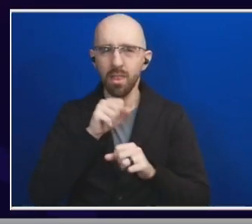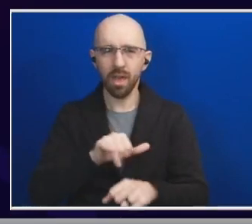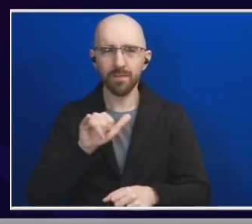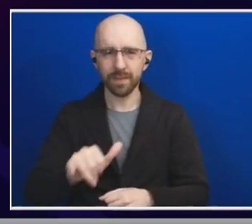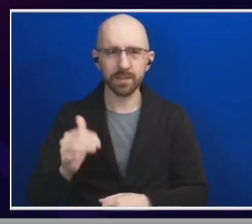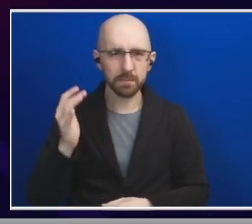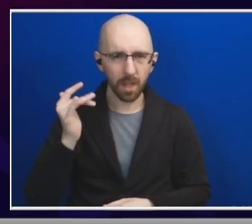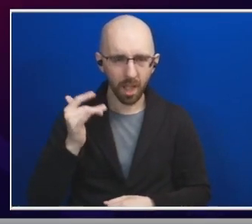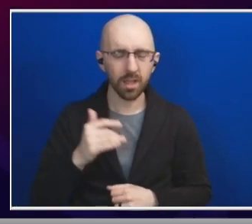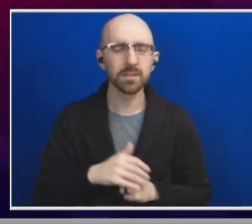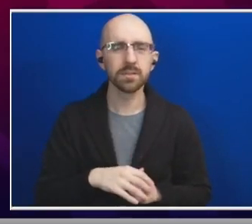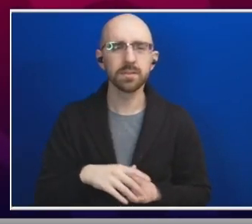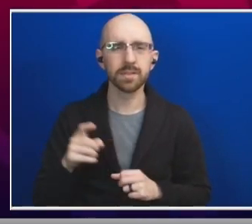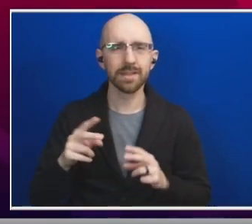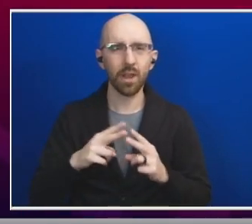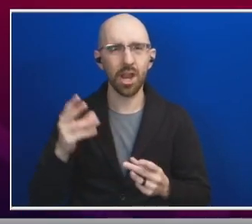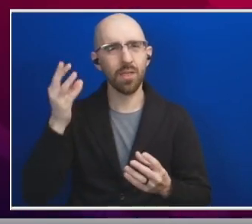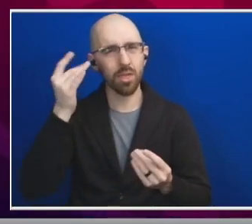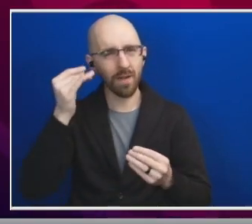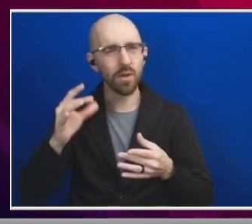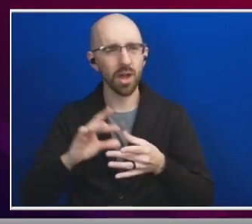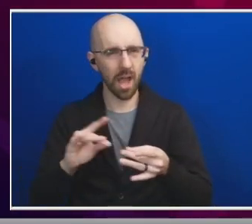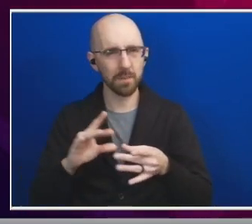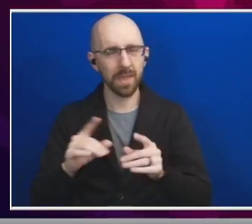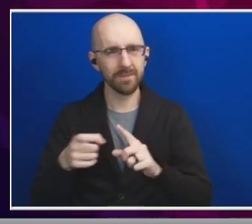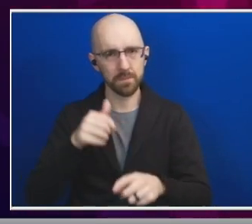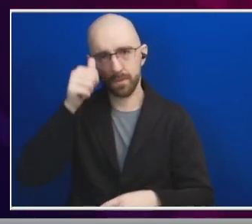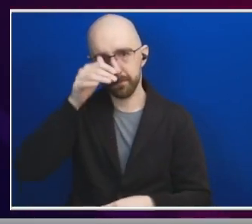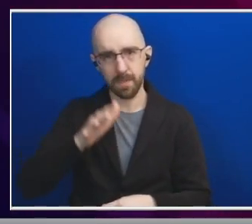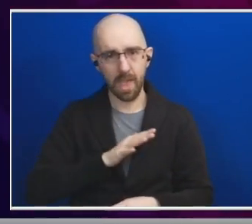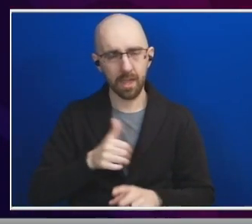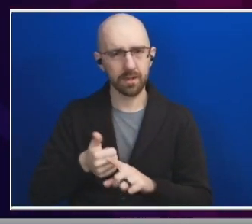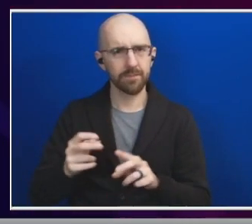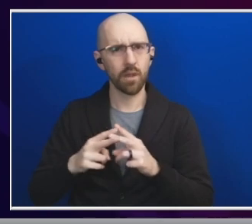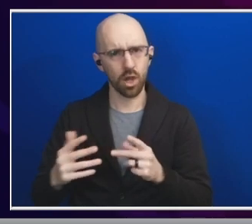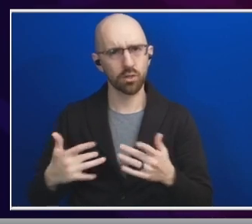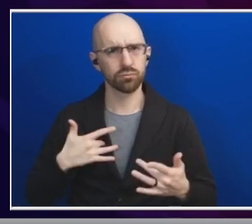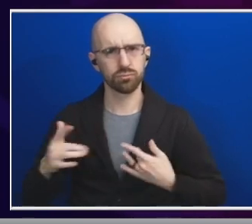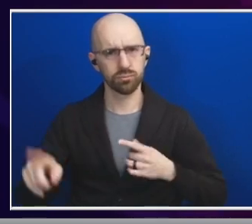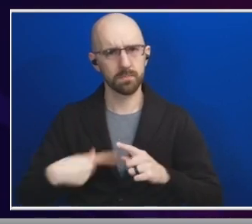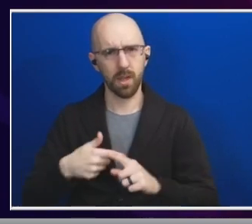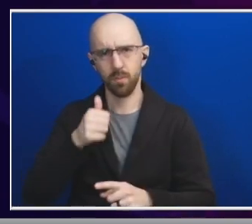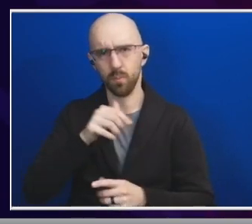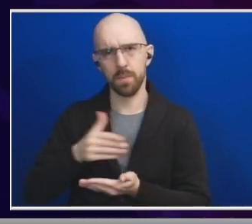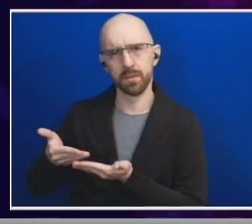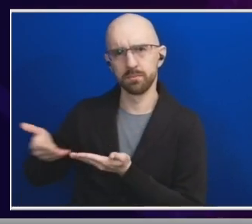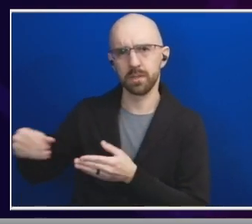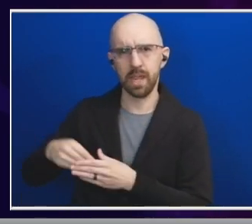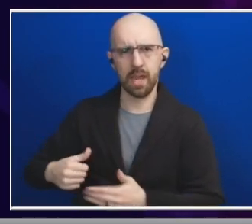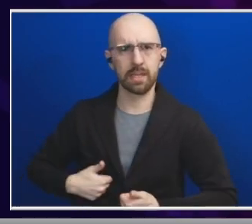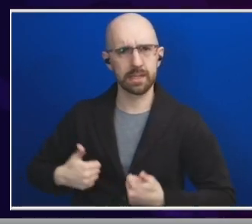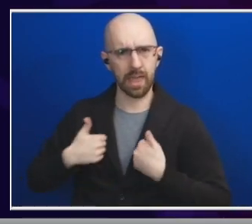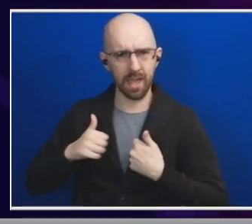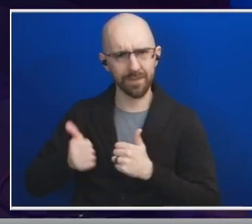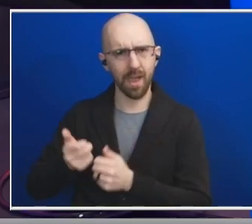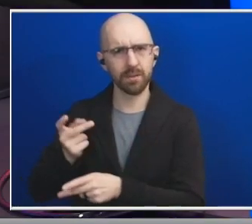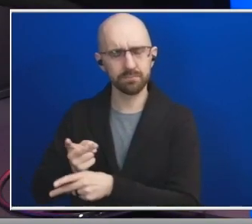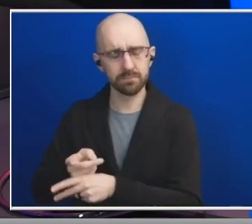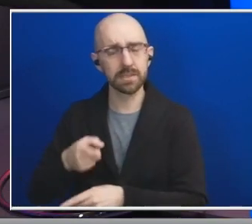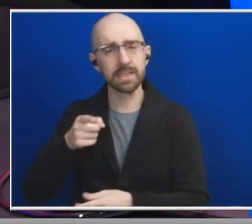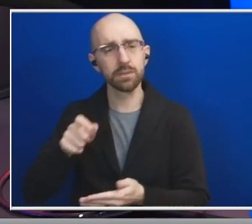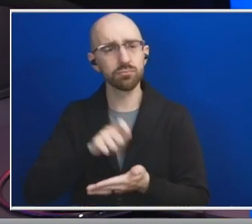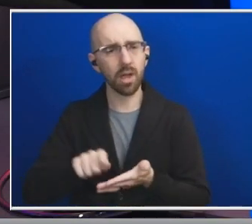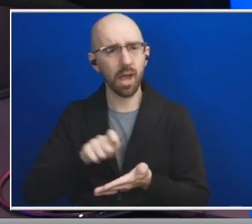very thoughtful comment from a man who's very concerned about the women in his life and how to better take care of them. And he writes, anecdotally, this is Jeremy